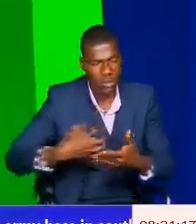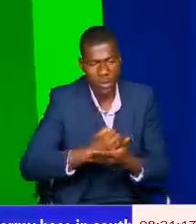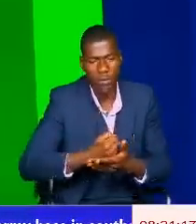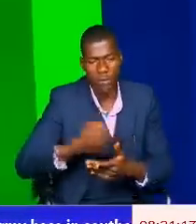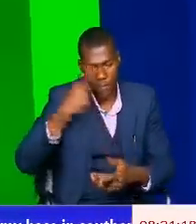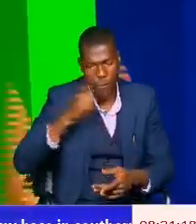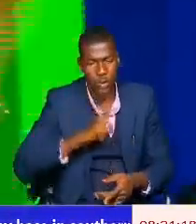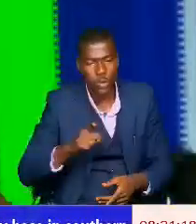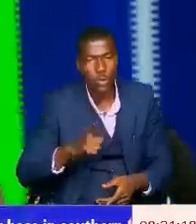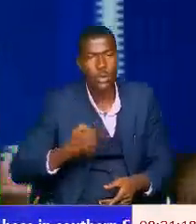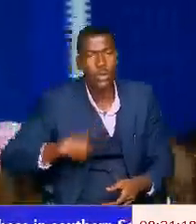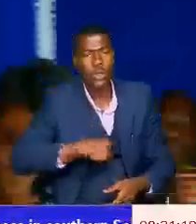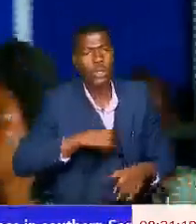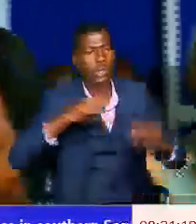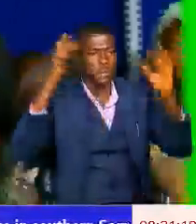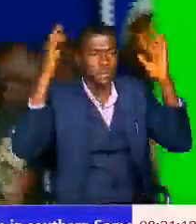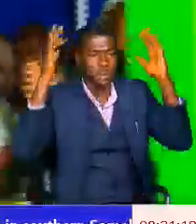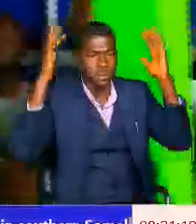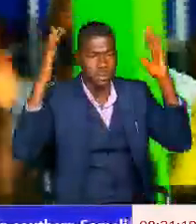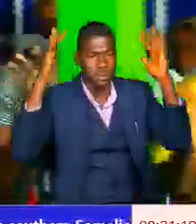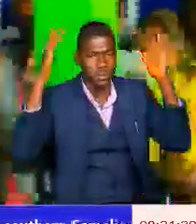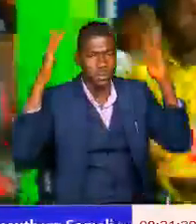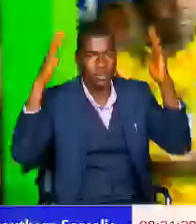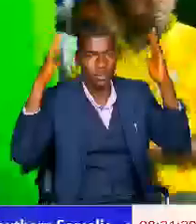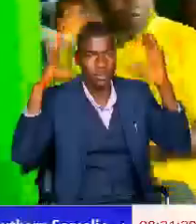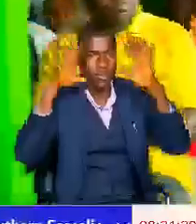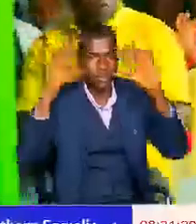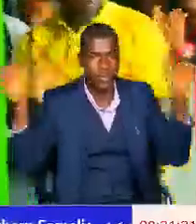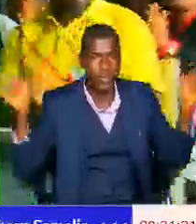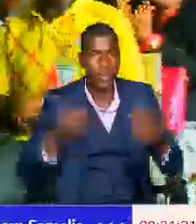Make we appreciate the comment.